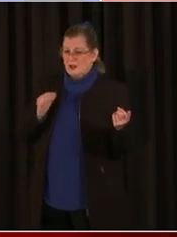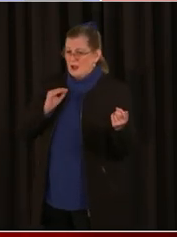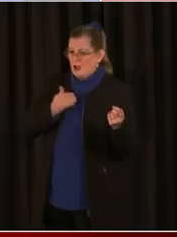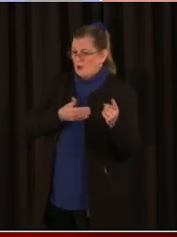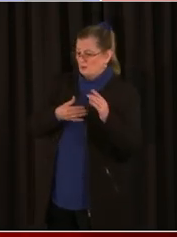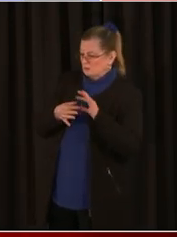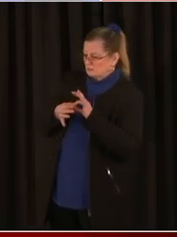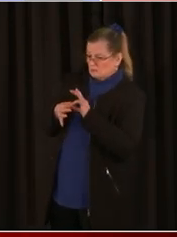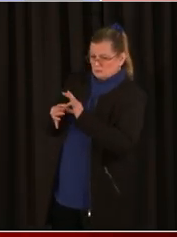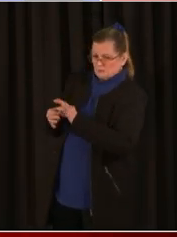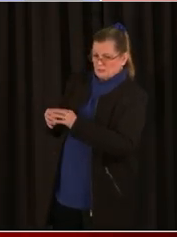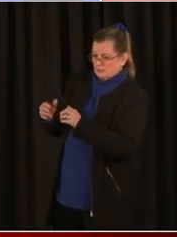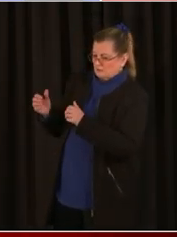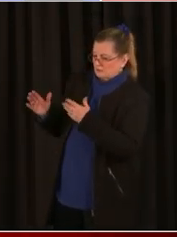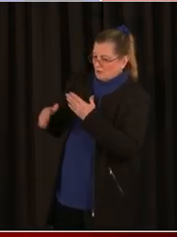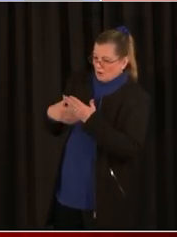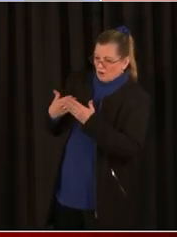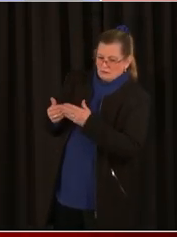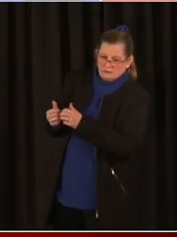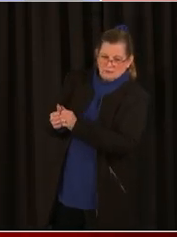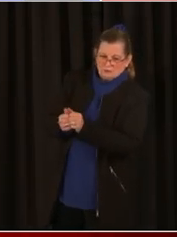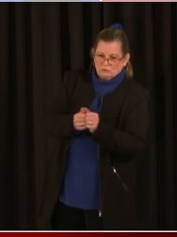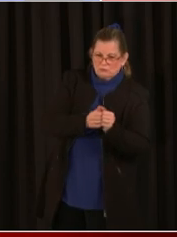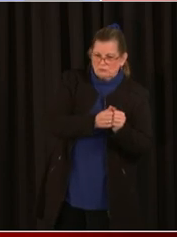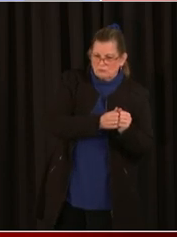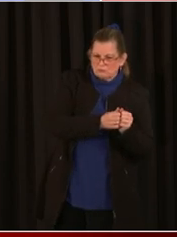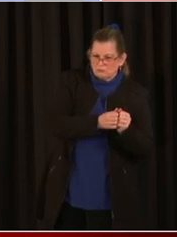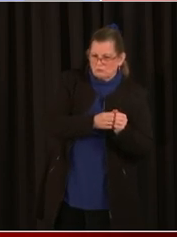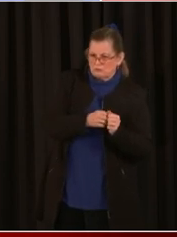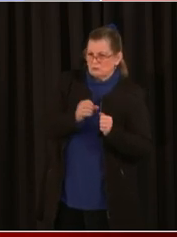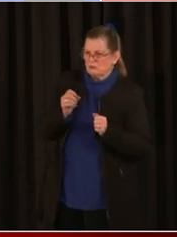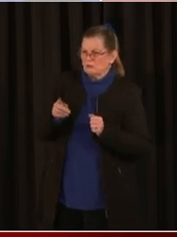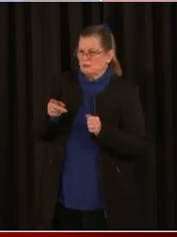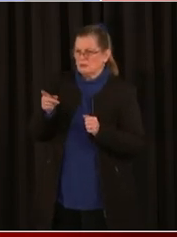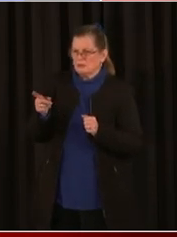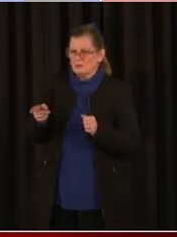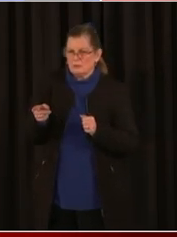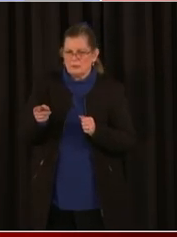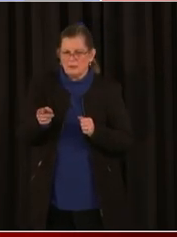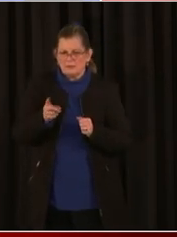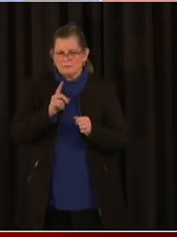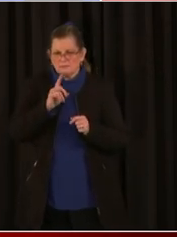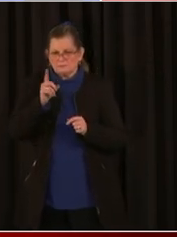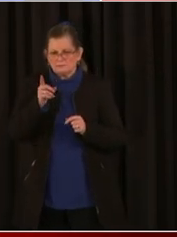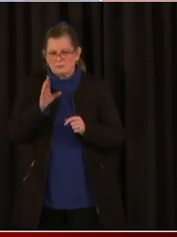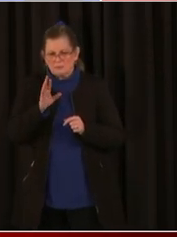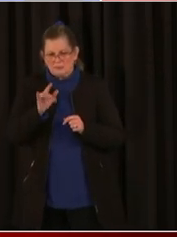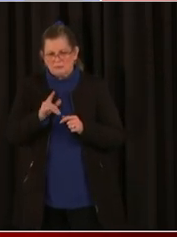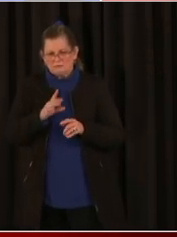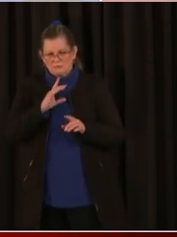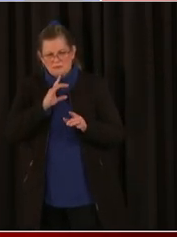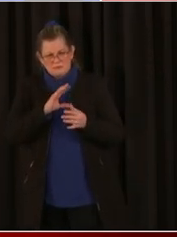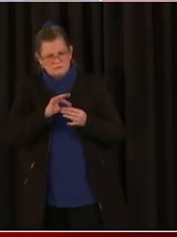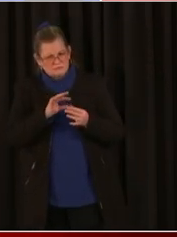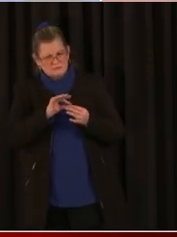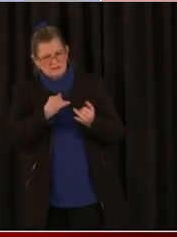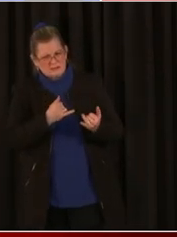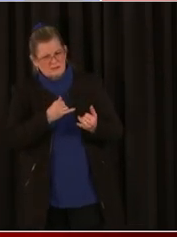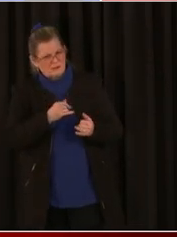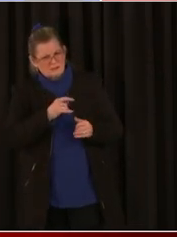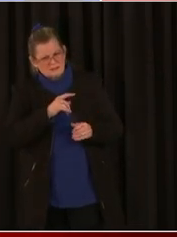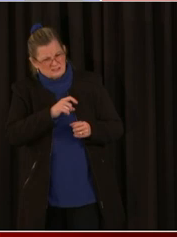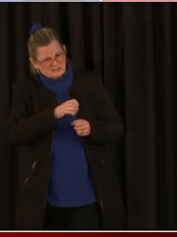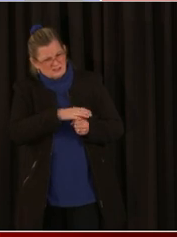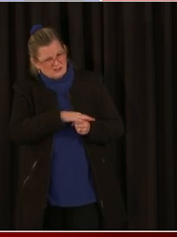to everything. When you say everything, you said it will not cover all legislation. Could